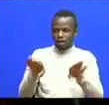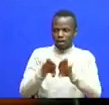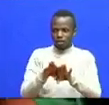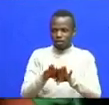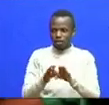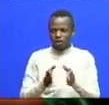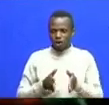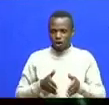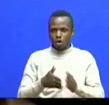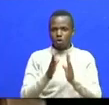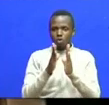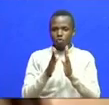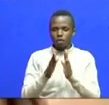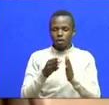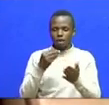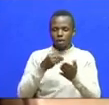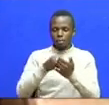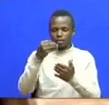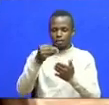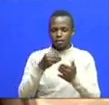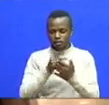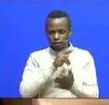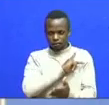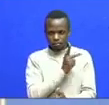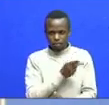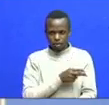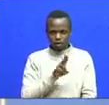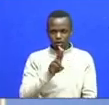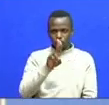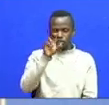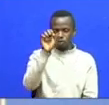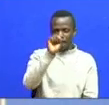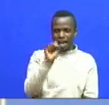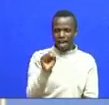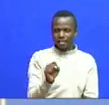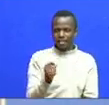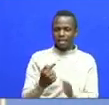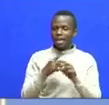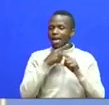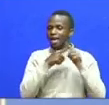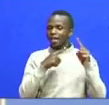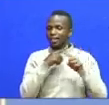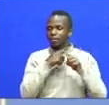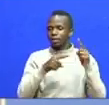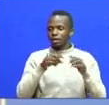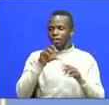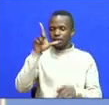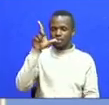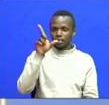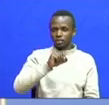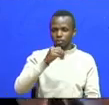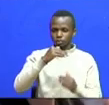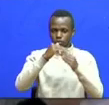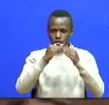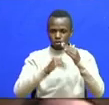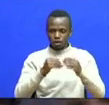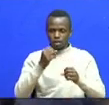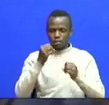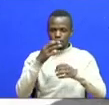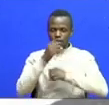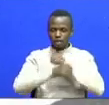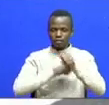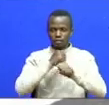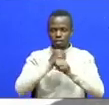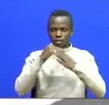significantly eroded purchasing power. Exports to the United States of America also experienced their steepest decline in over two decades, dropping